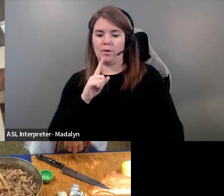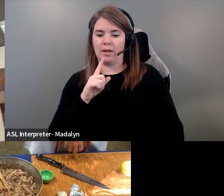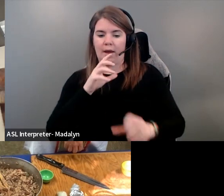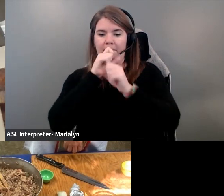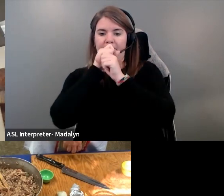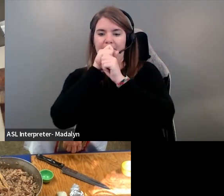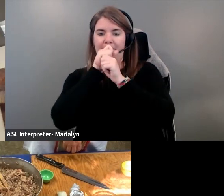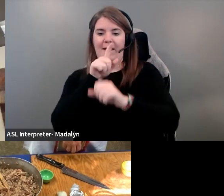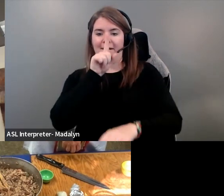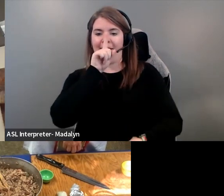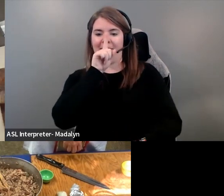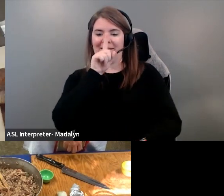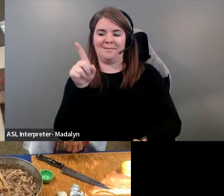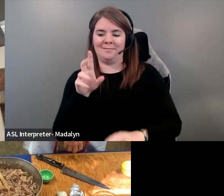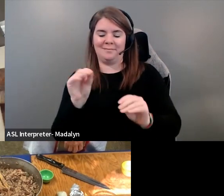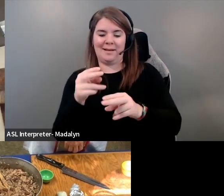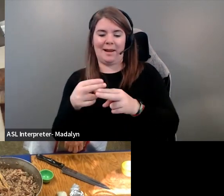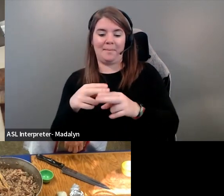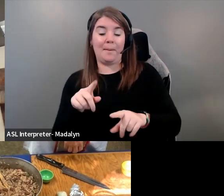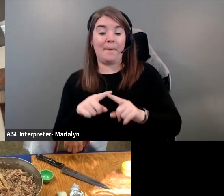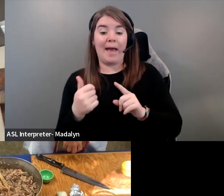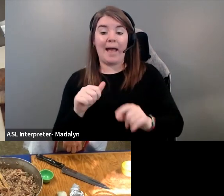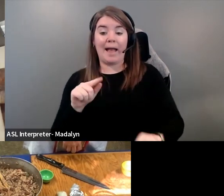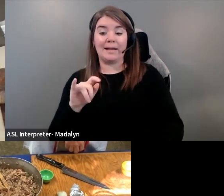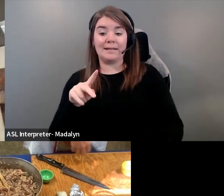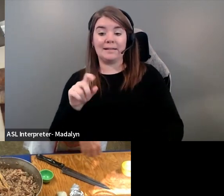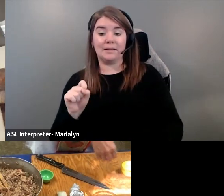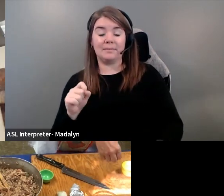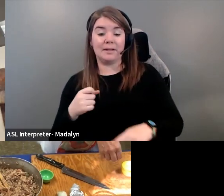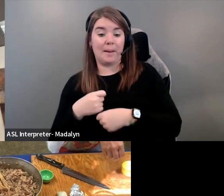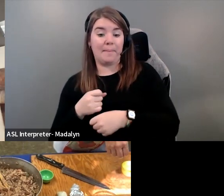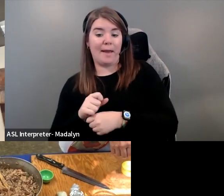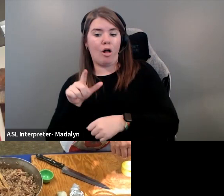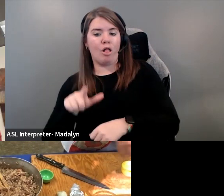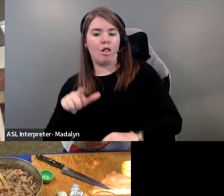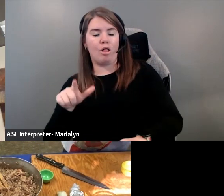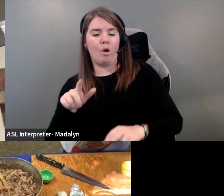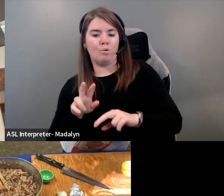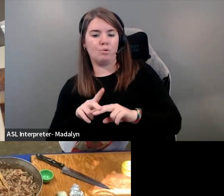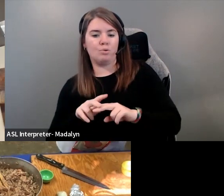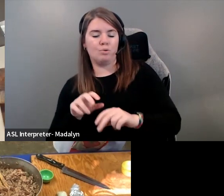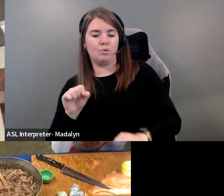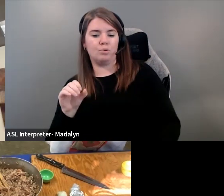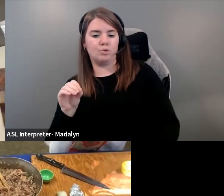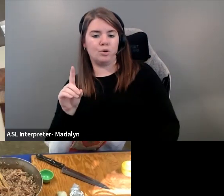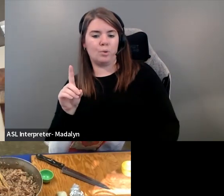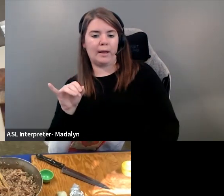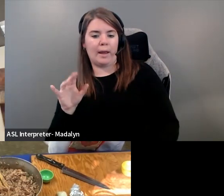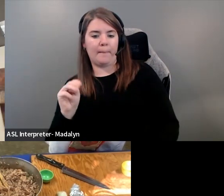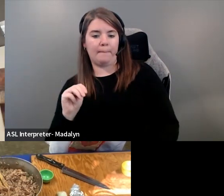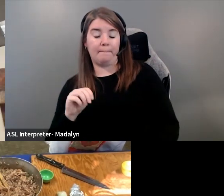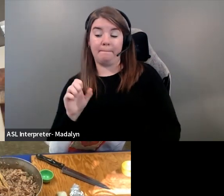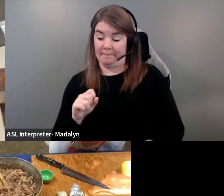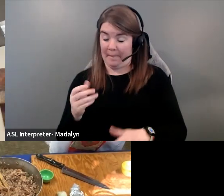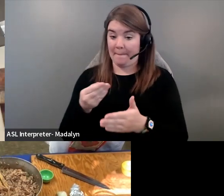that. It says, are there any tips for making these recipes low sodium? Well, first off, you buy low